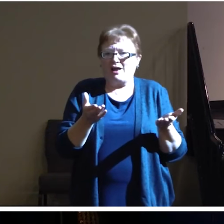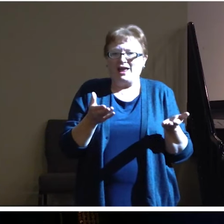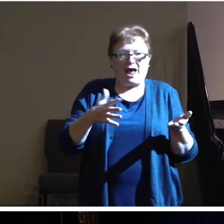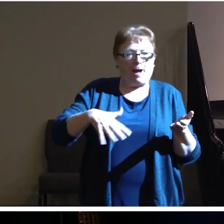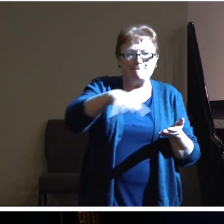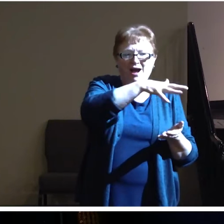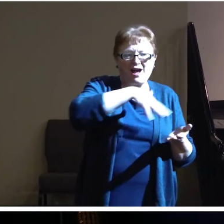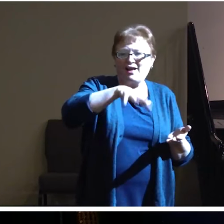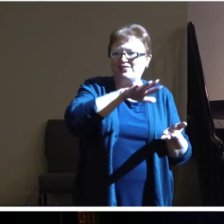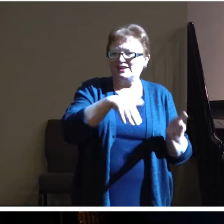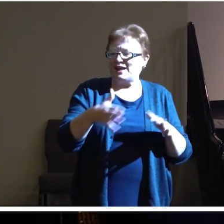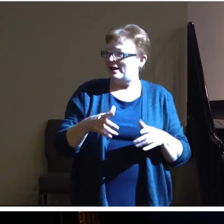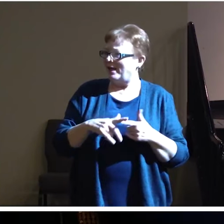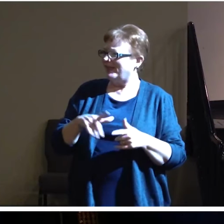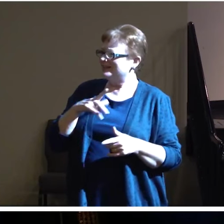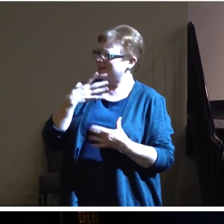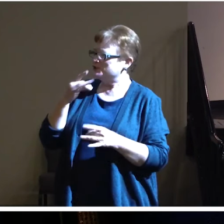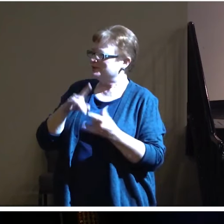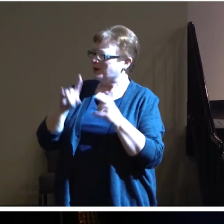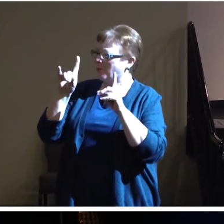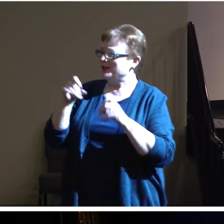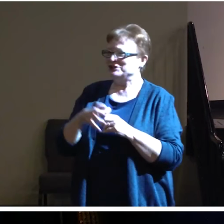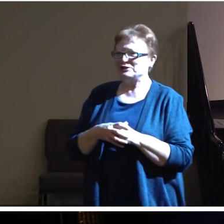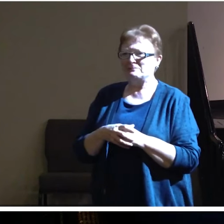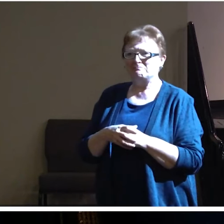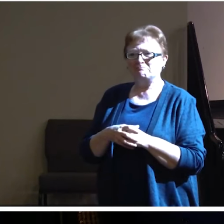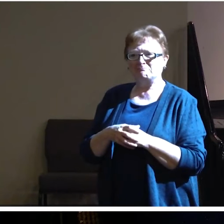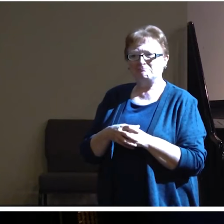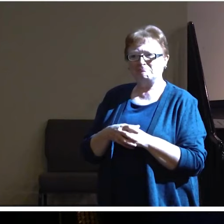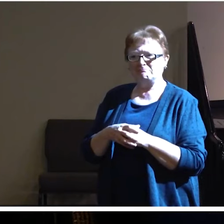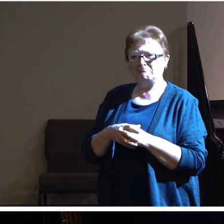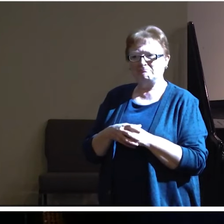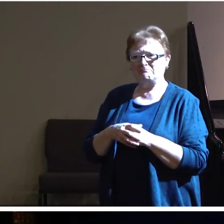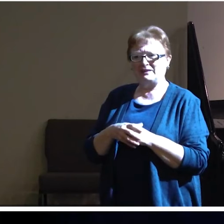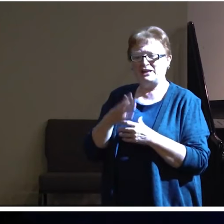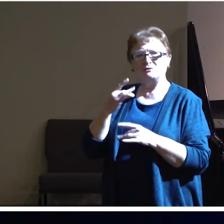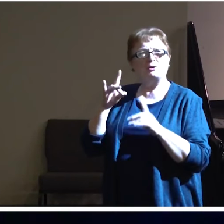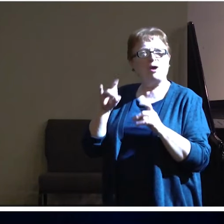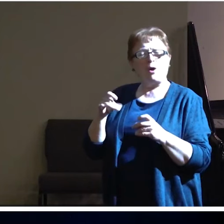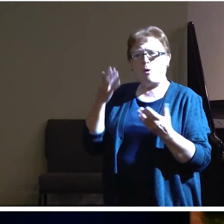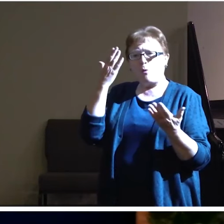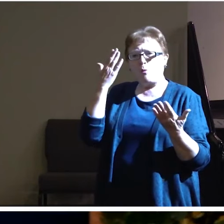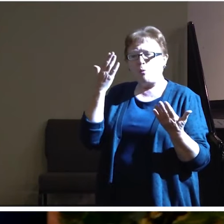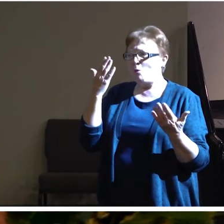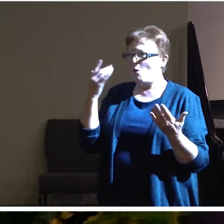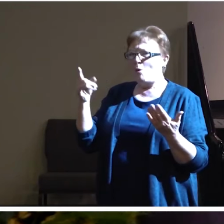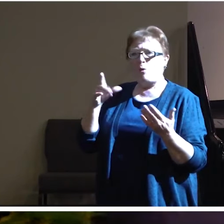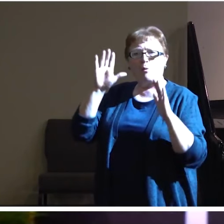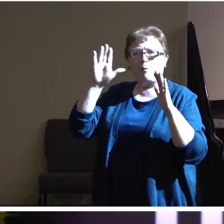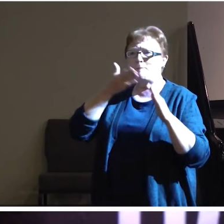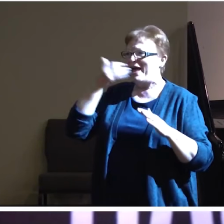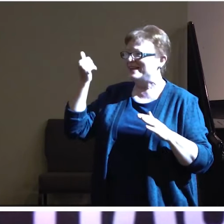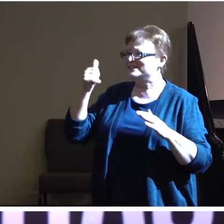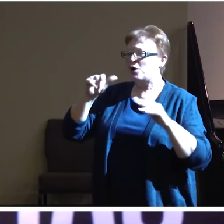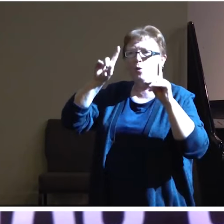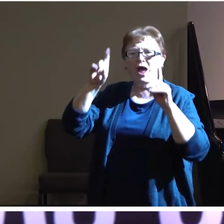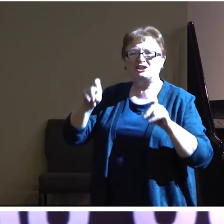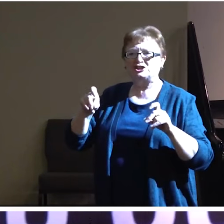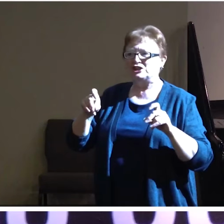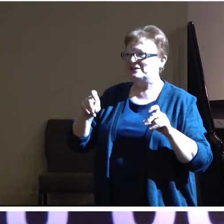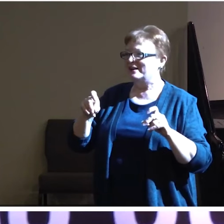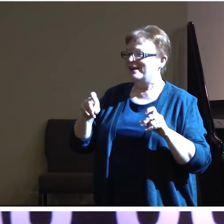question. This is a question, this is like one of the greatest questions ever asked in